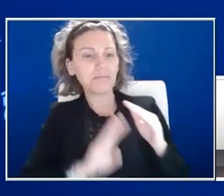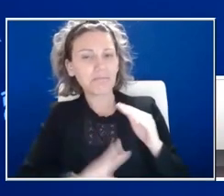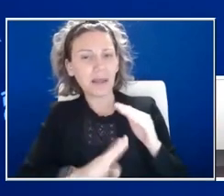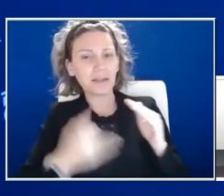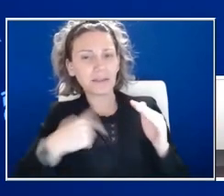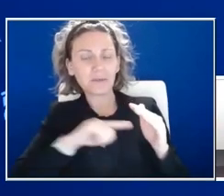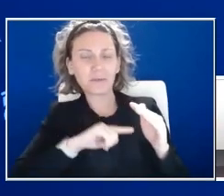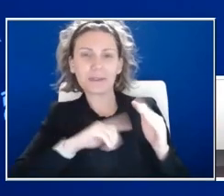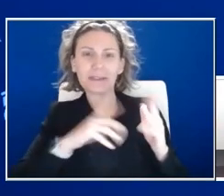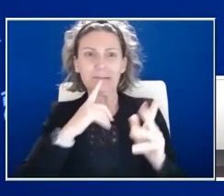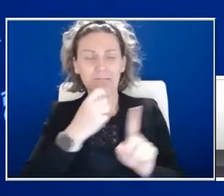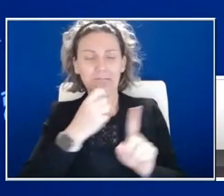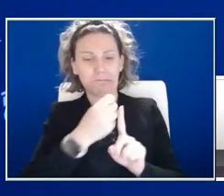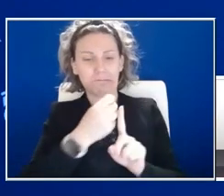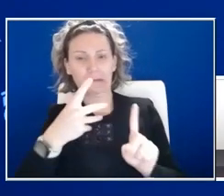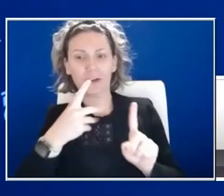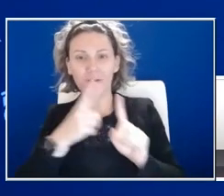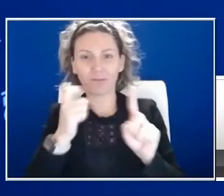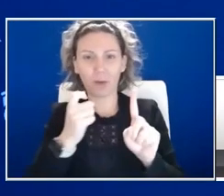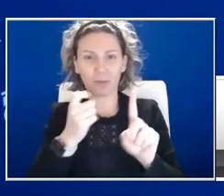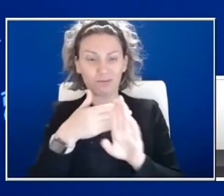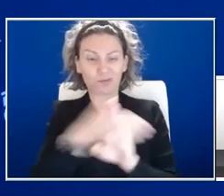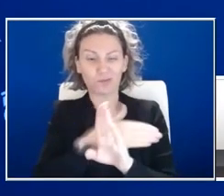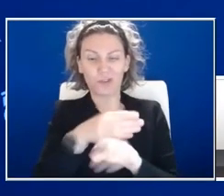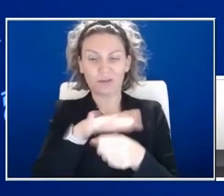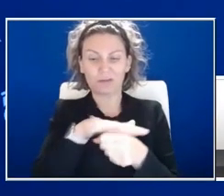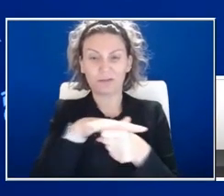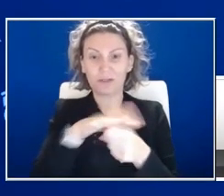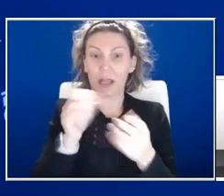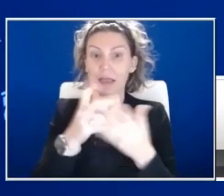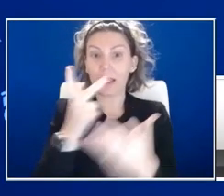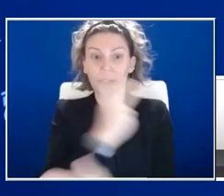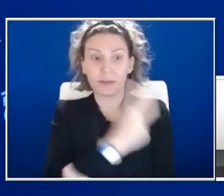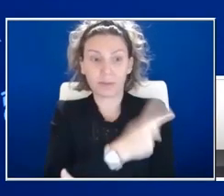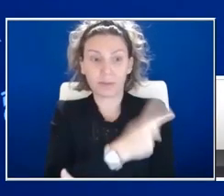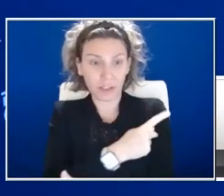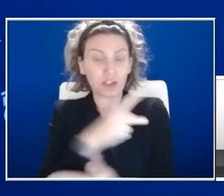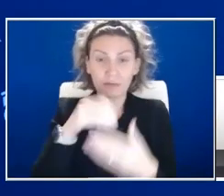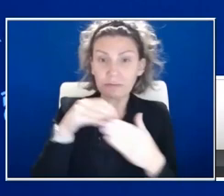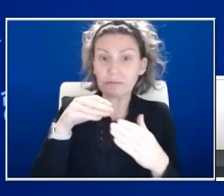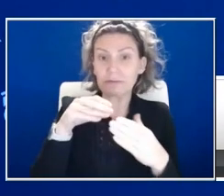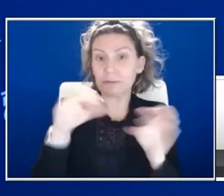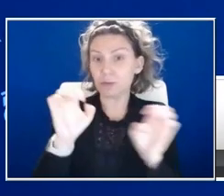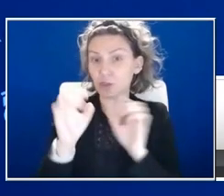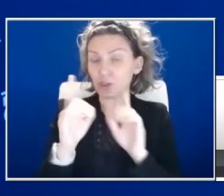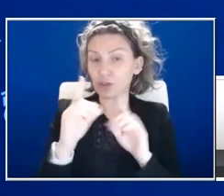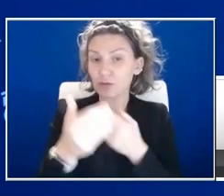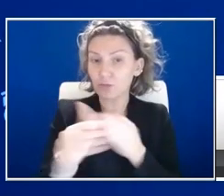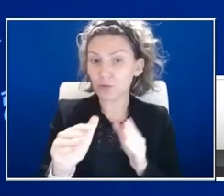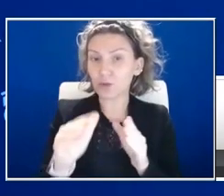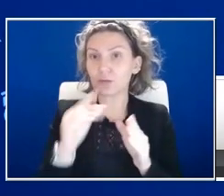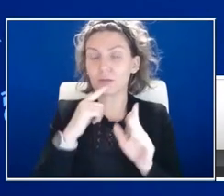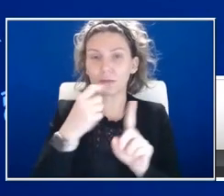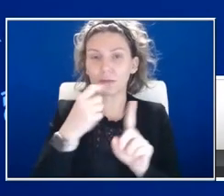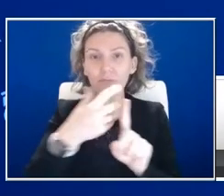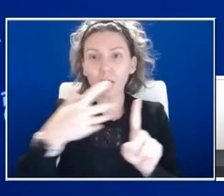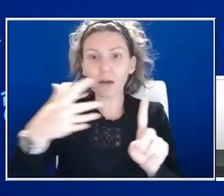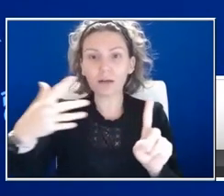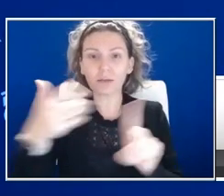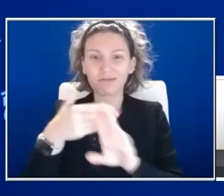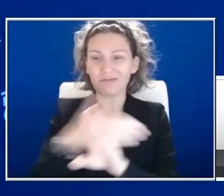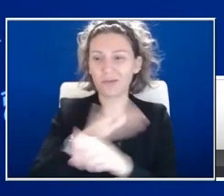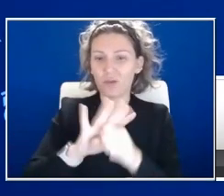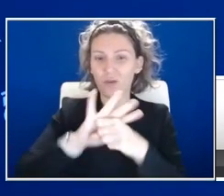space. We have a lot of patients in the emergency department. We're constantly growing. And so before COVID, we only really had